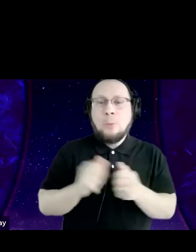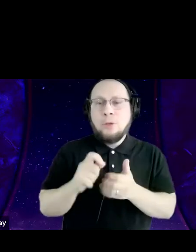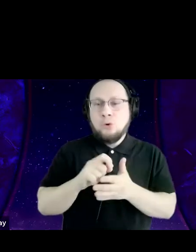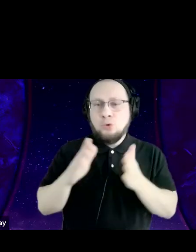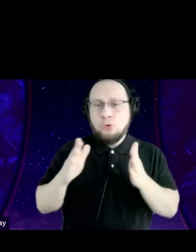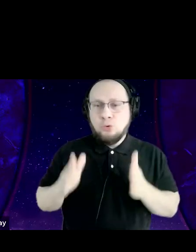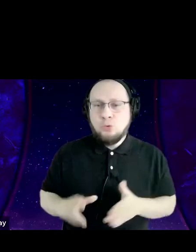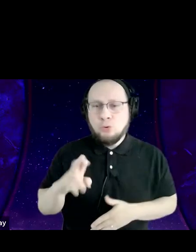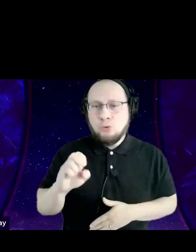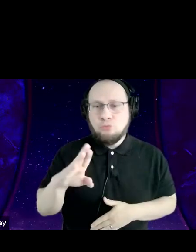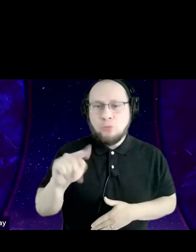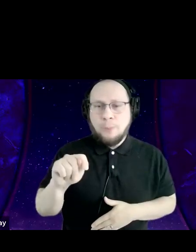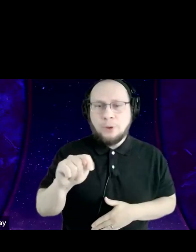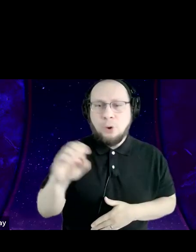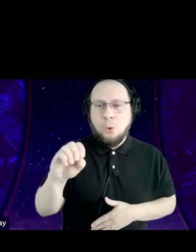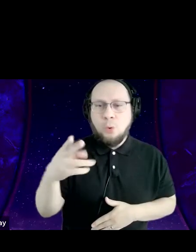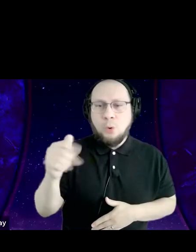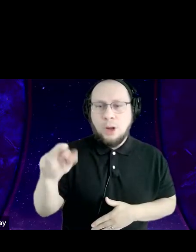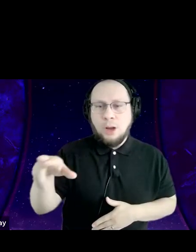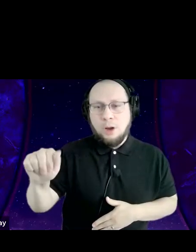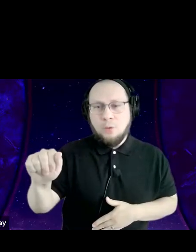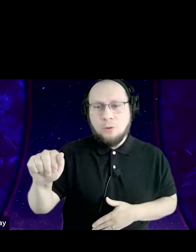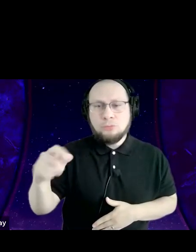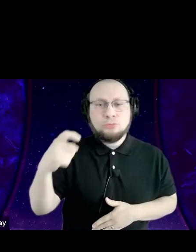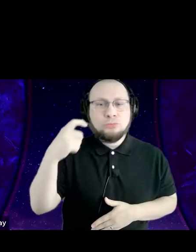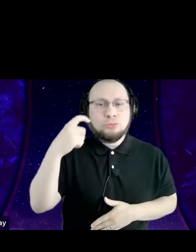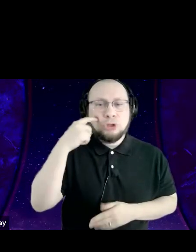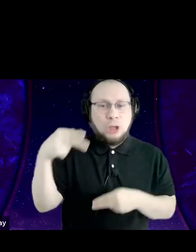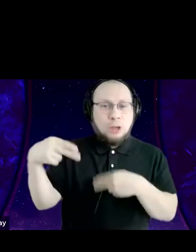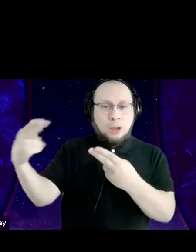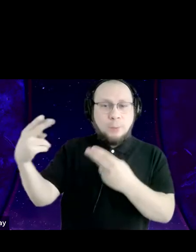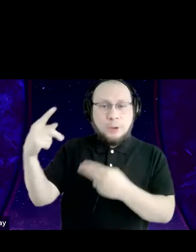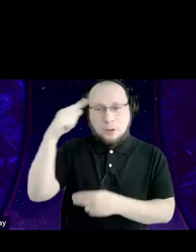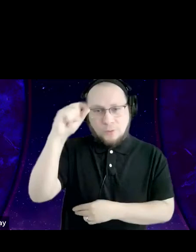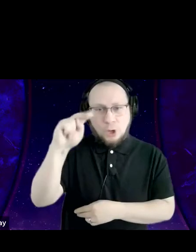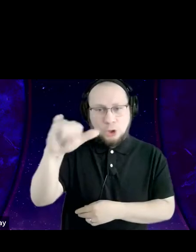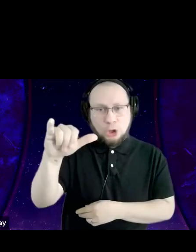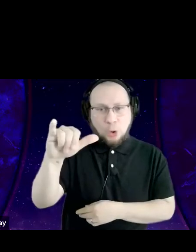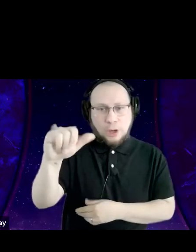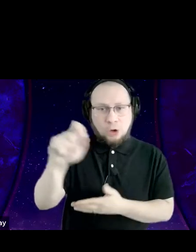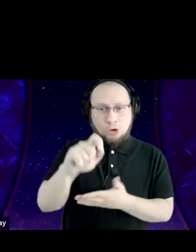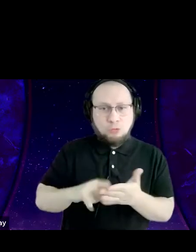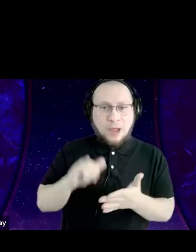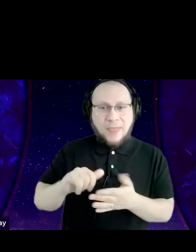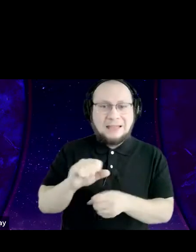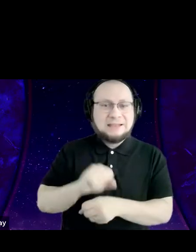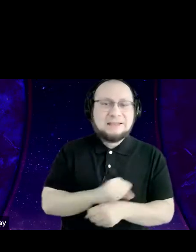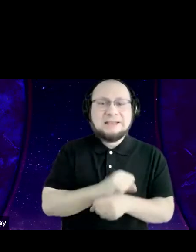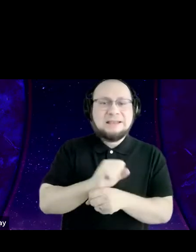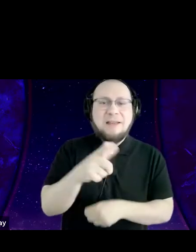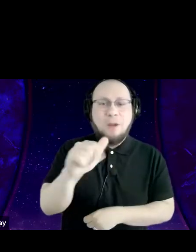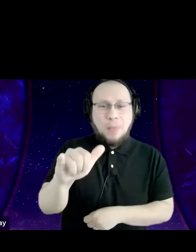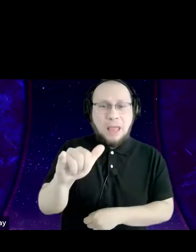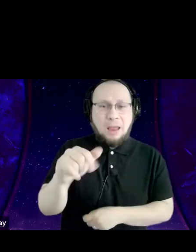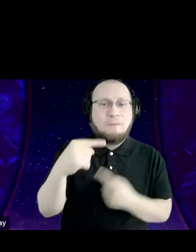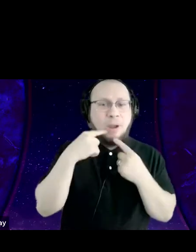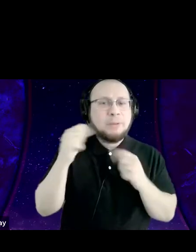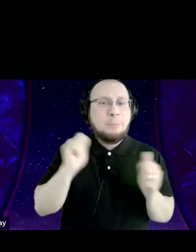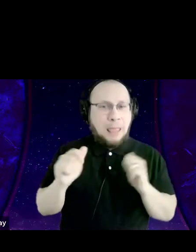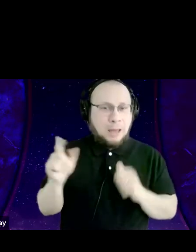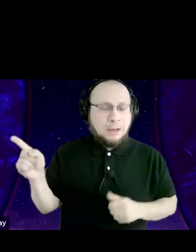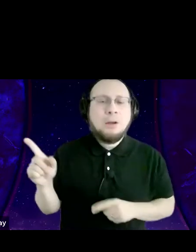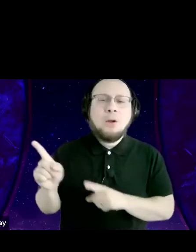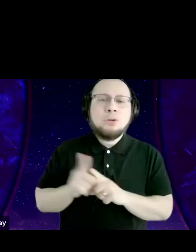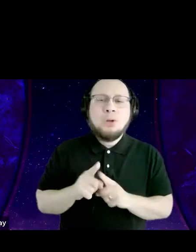director Robert O'Hara, who was just Tony nominated for his Broadway debut directing Slave Play. I can't wait for that conversation. And